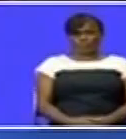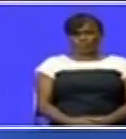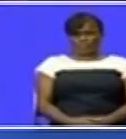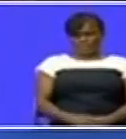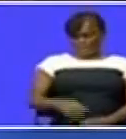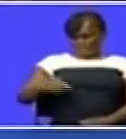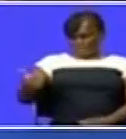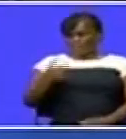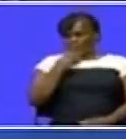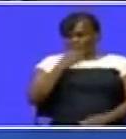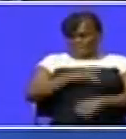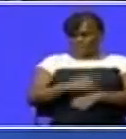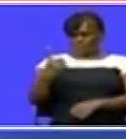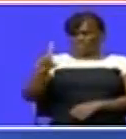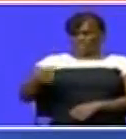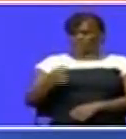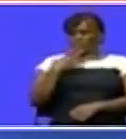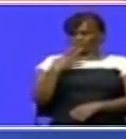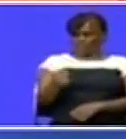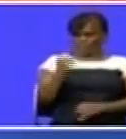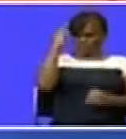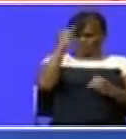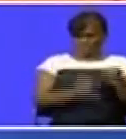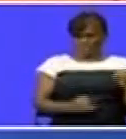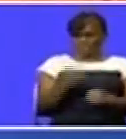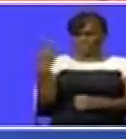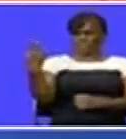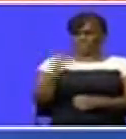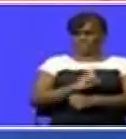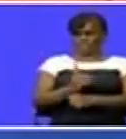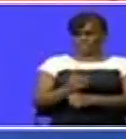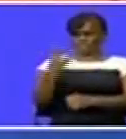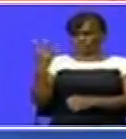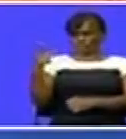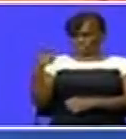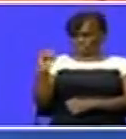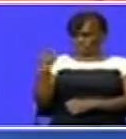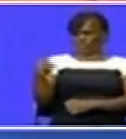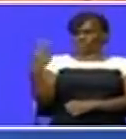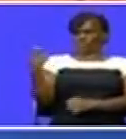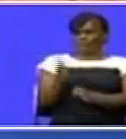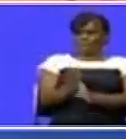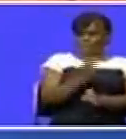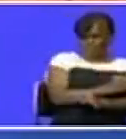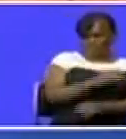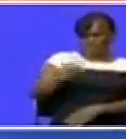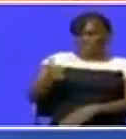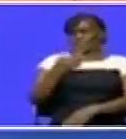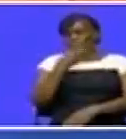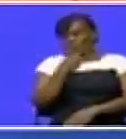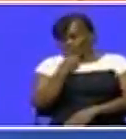Asbel Kiprop won the 1,500 meters finals in a time of 3 minutes, 40.2 seconds, ahead of Abednego